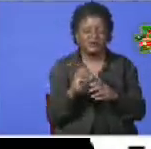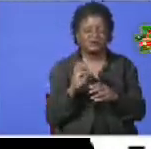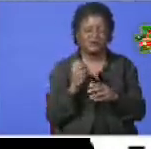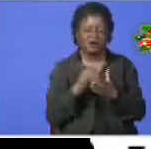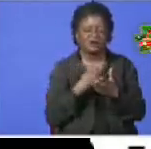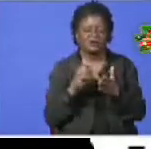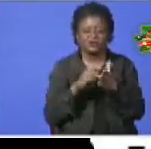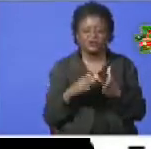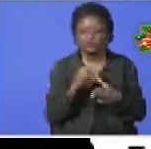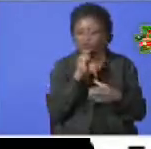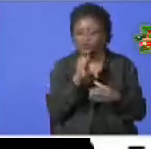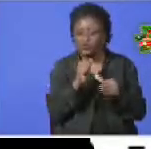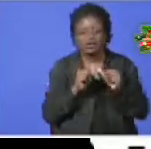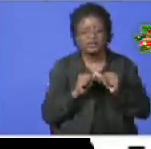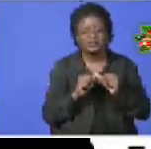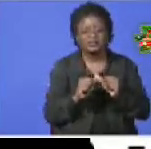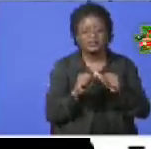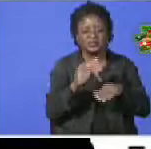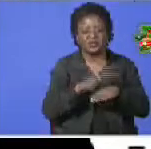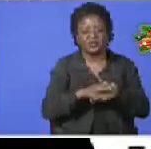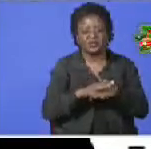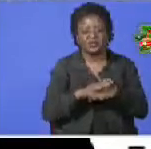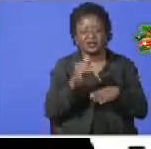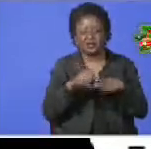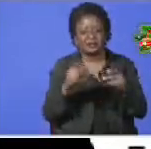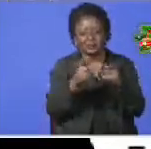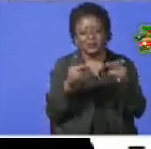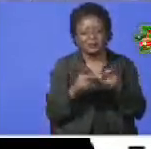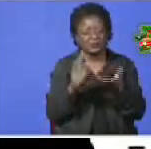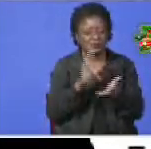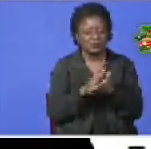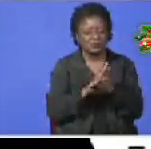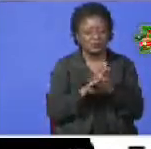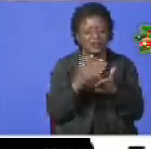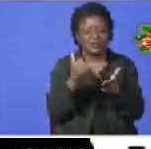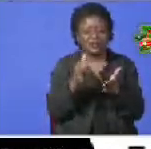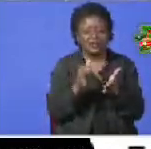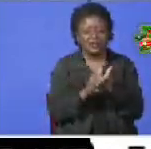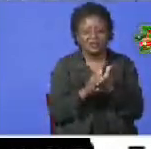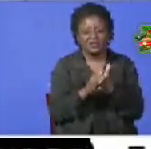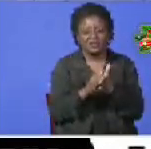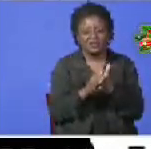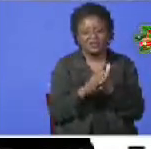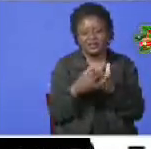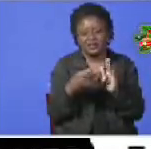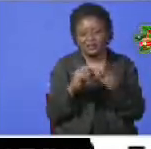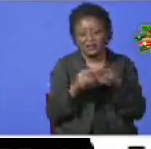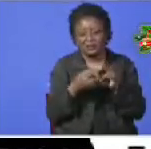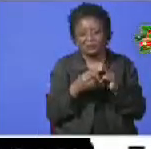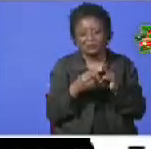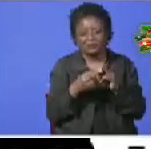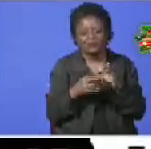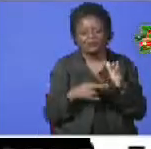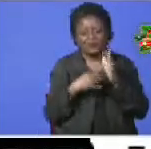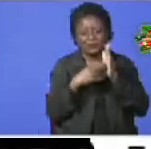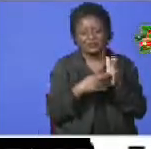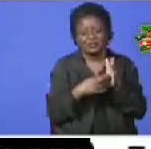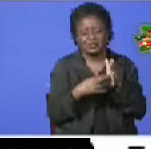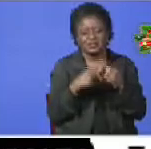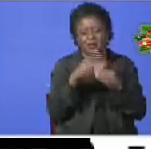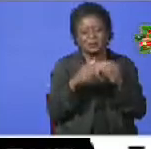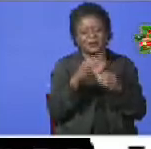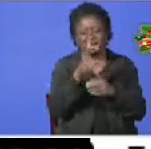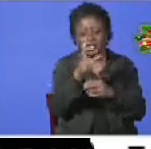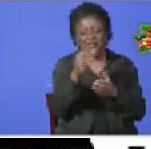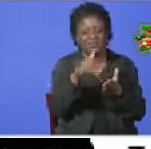school. Minister Lloyd explains that the deficit represents a peak of 8,000 students, which is not ideal. It is not a